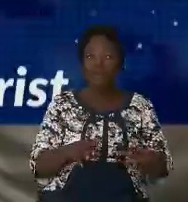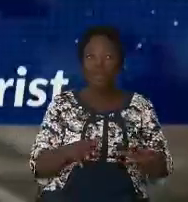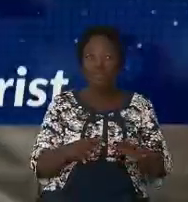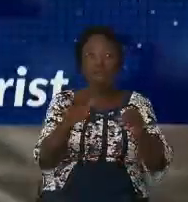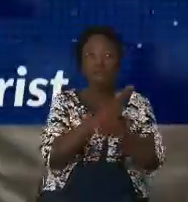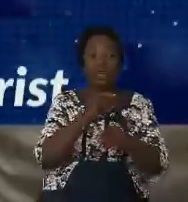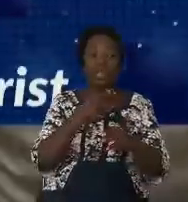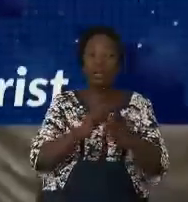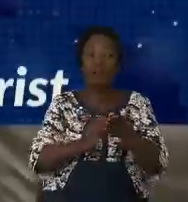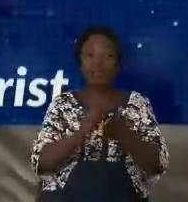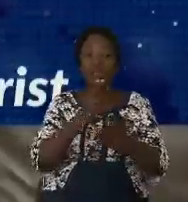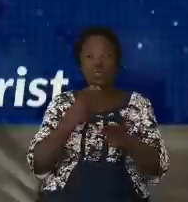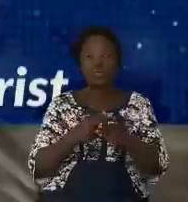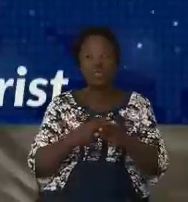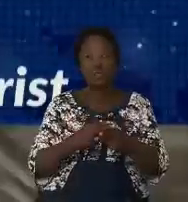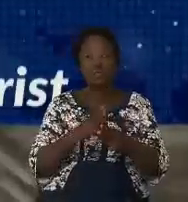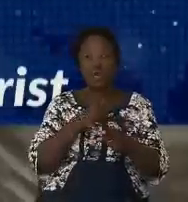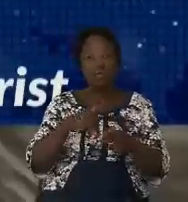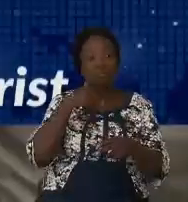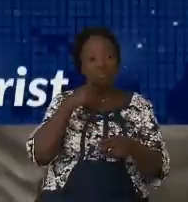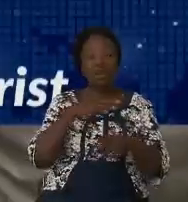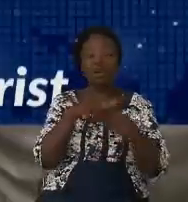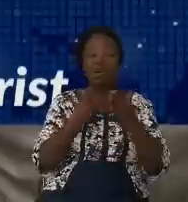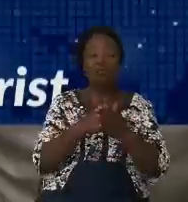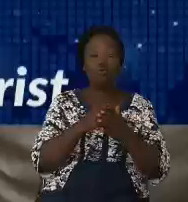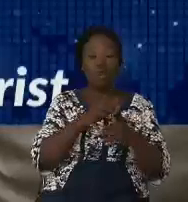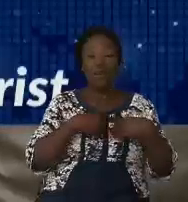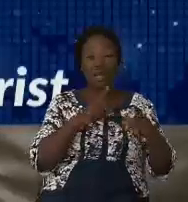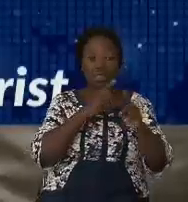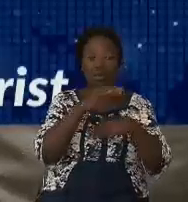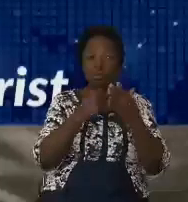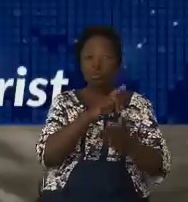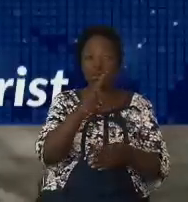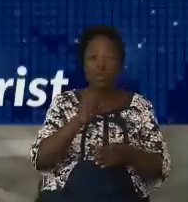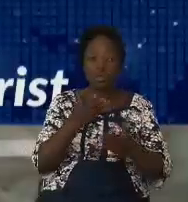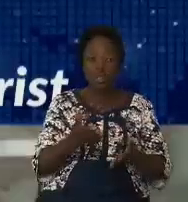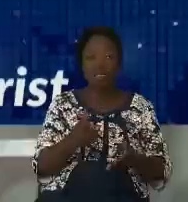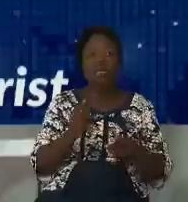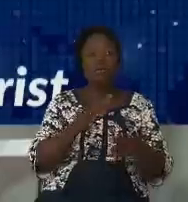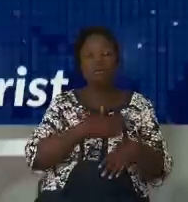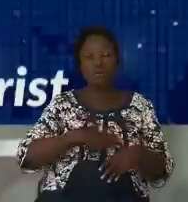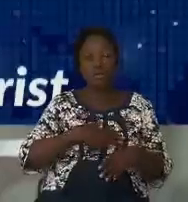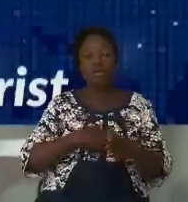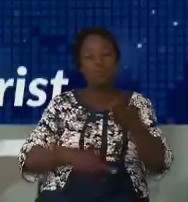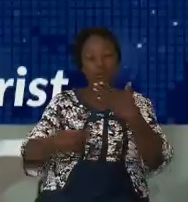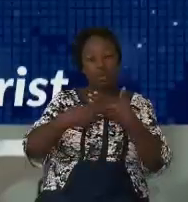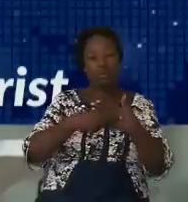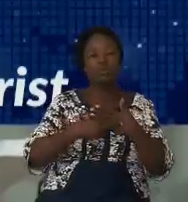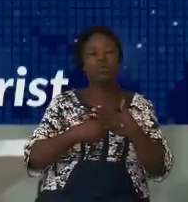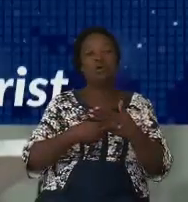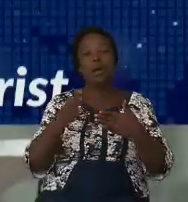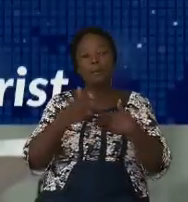If you have filled your form, please return to the counselors and take your seat. If you are done